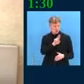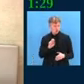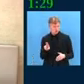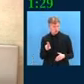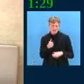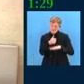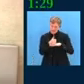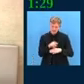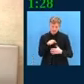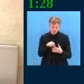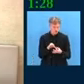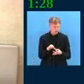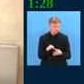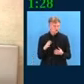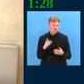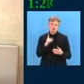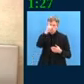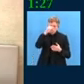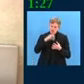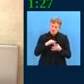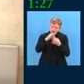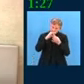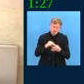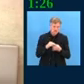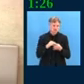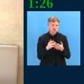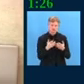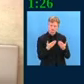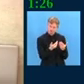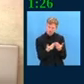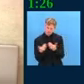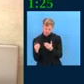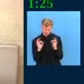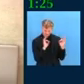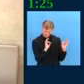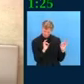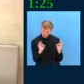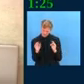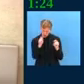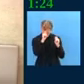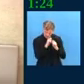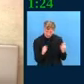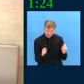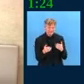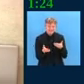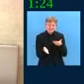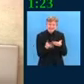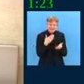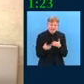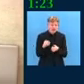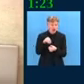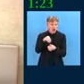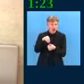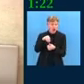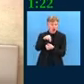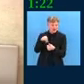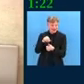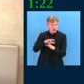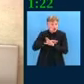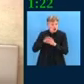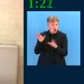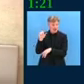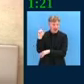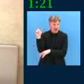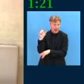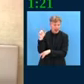religious, sectarian, and ethnic inclusion of groups are respected. Even non-Arab Armenians are represented in